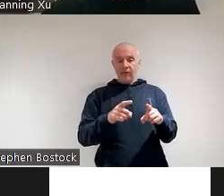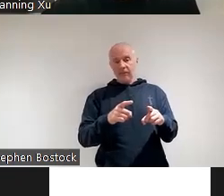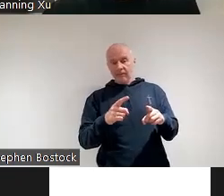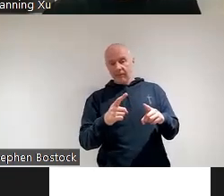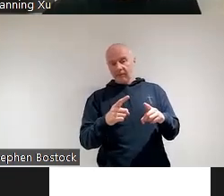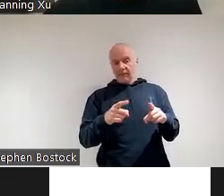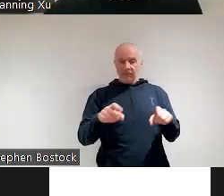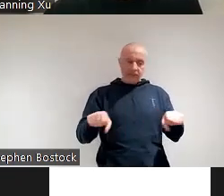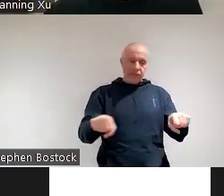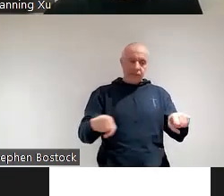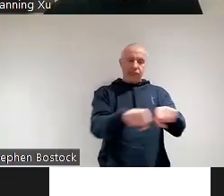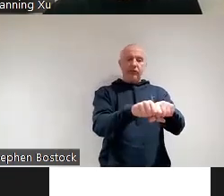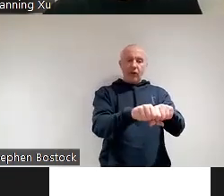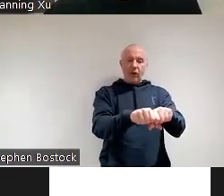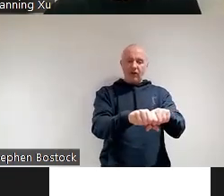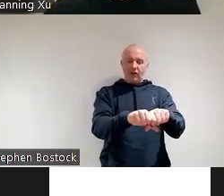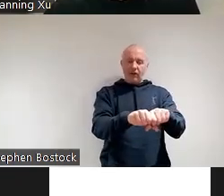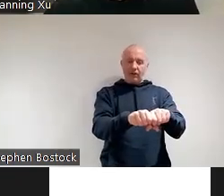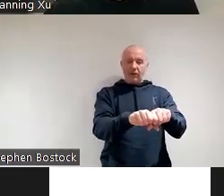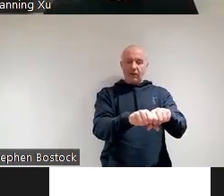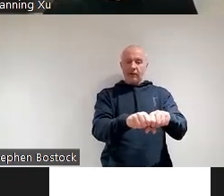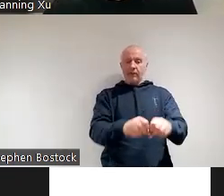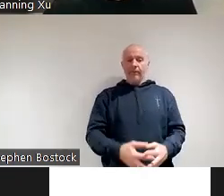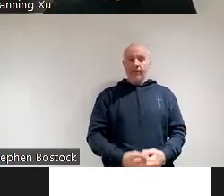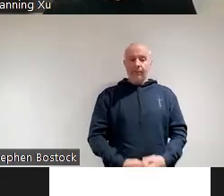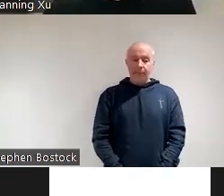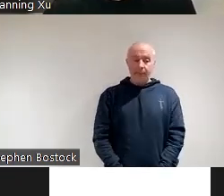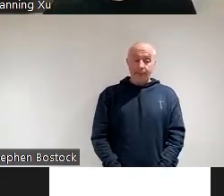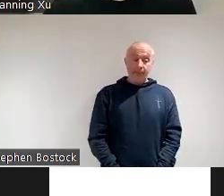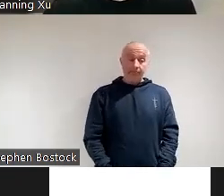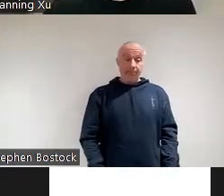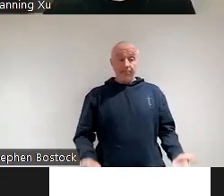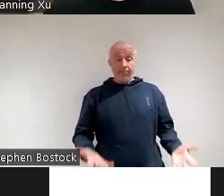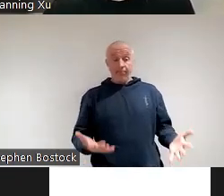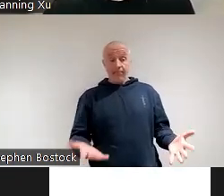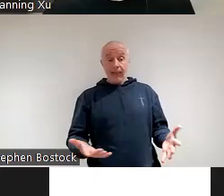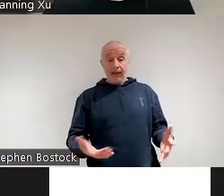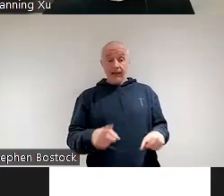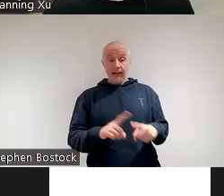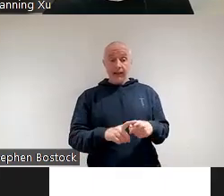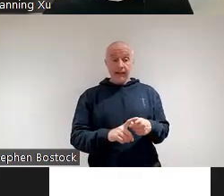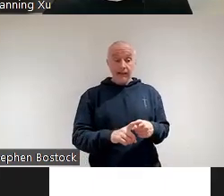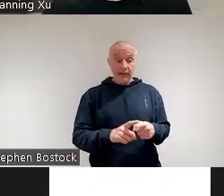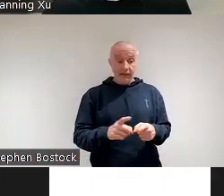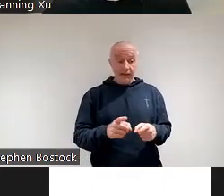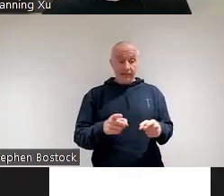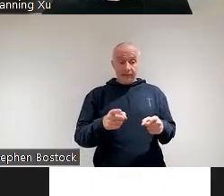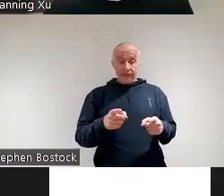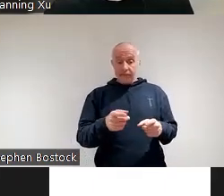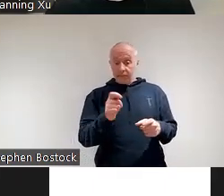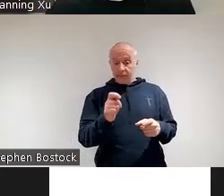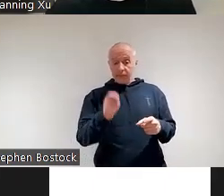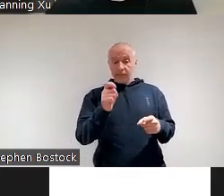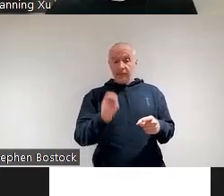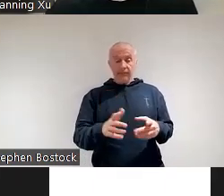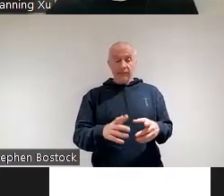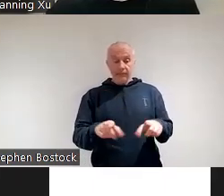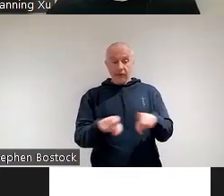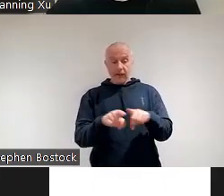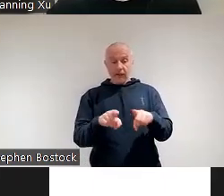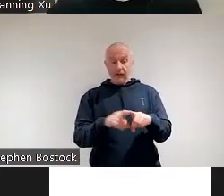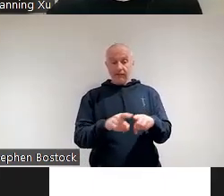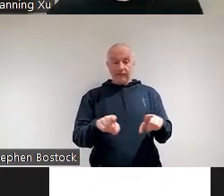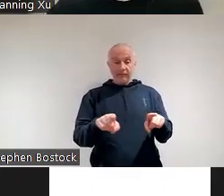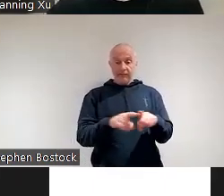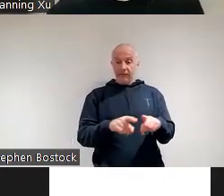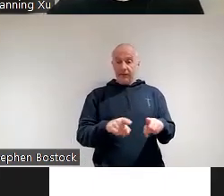And also the drivers obviously can use them to do something called tap and charge. You don't need to use any other card. It's like how you